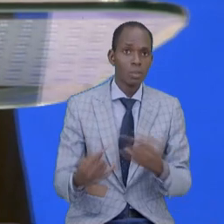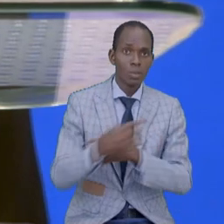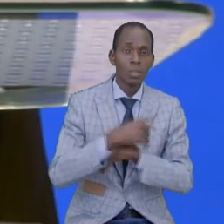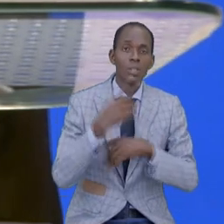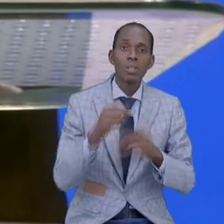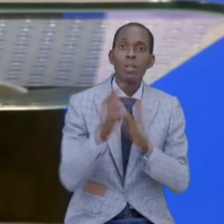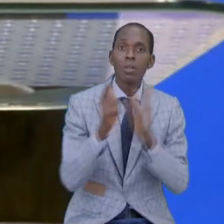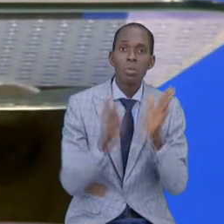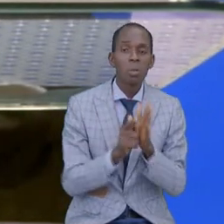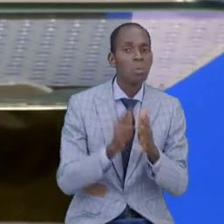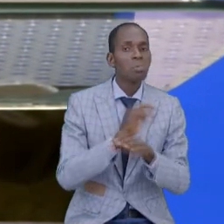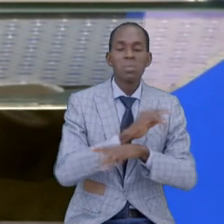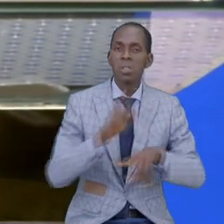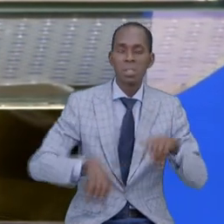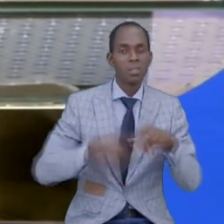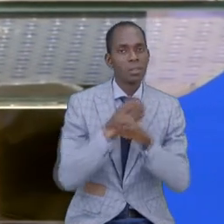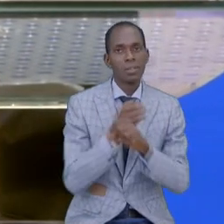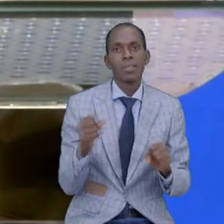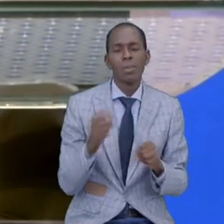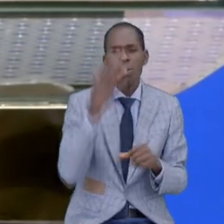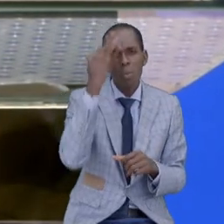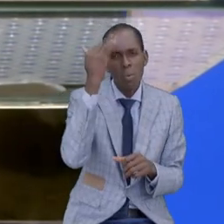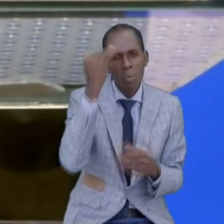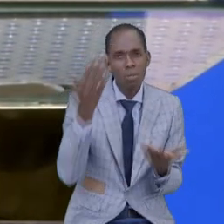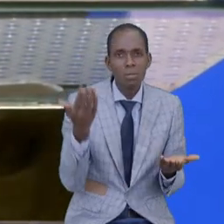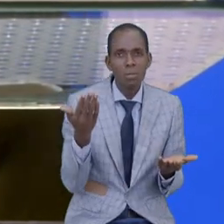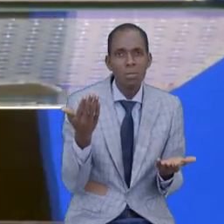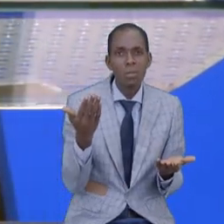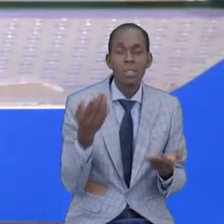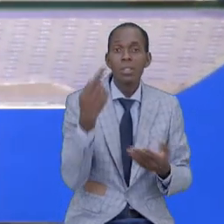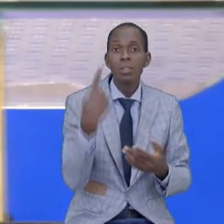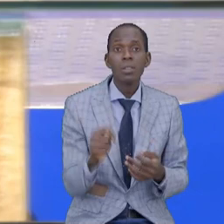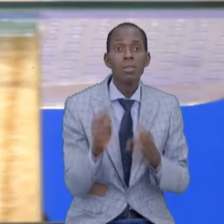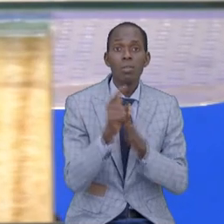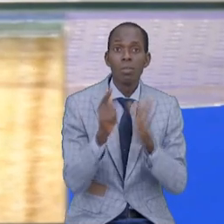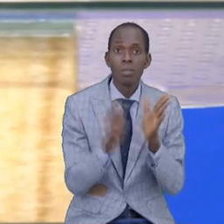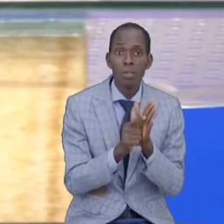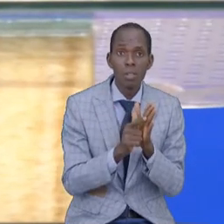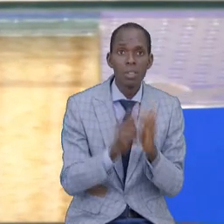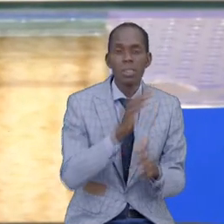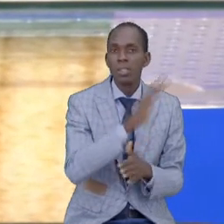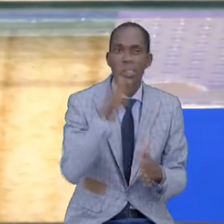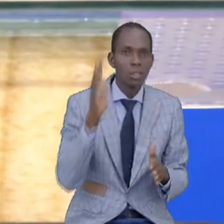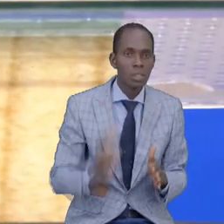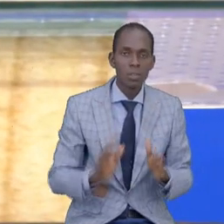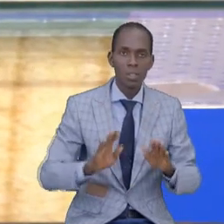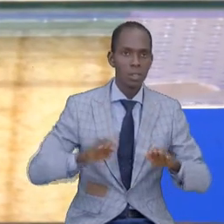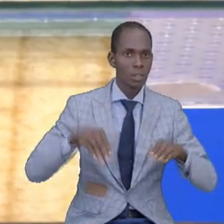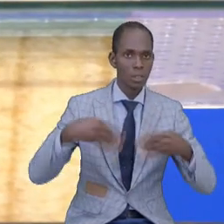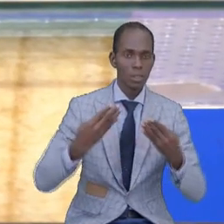law does not save. Why? The law never